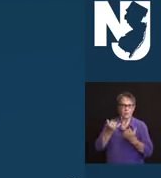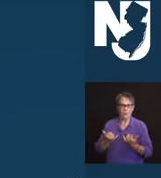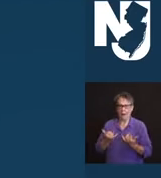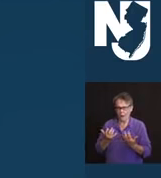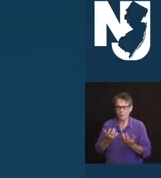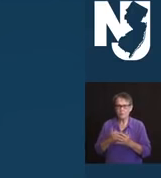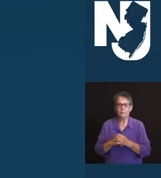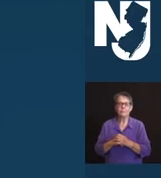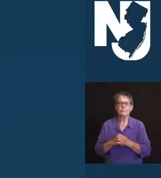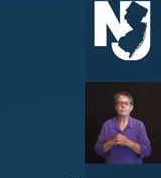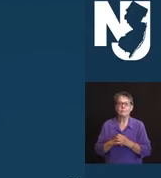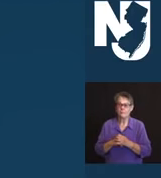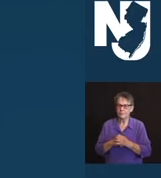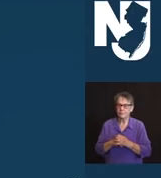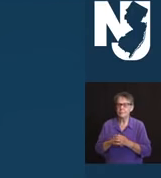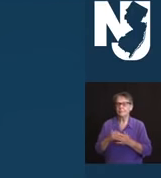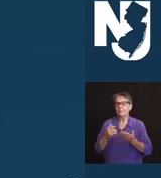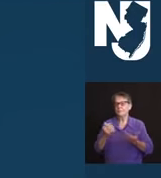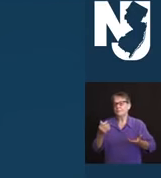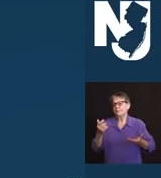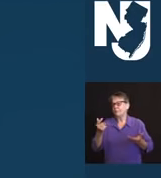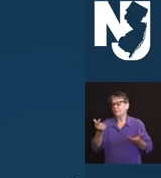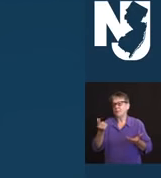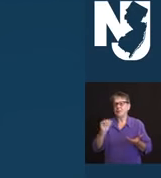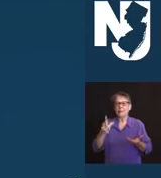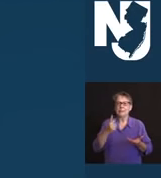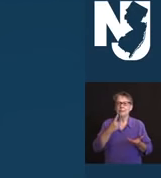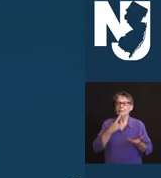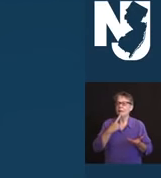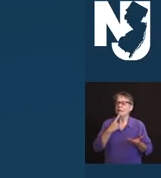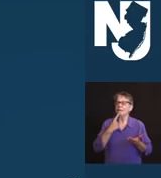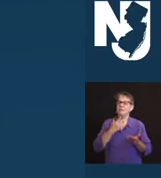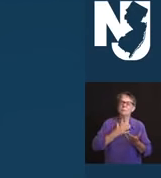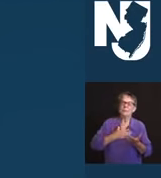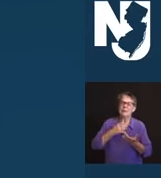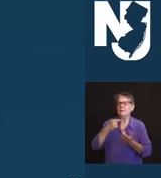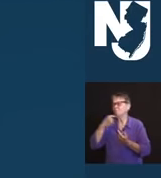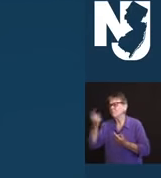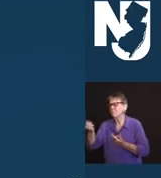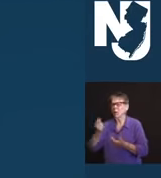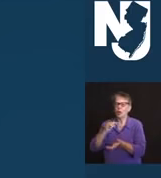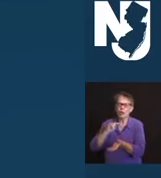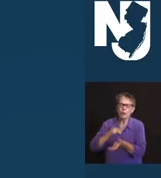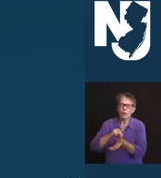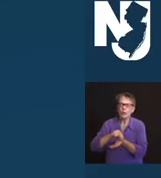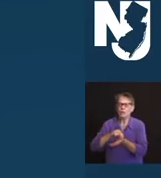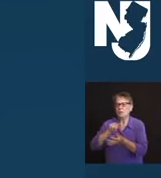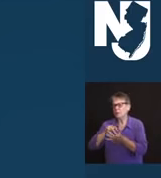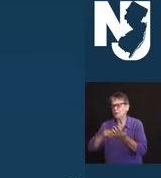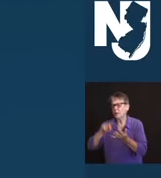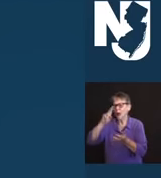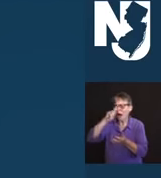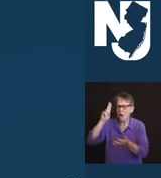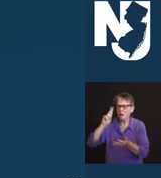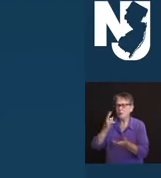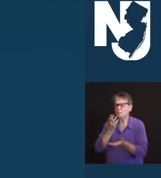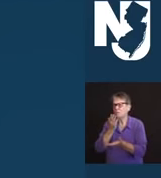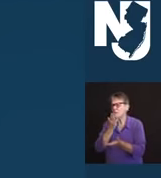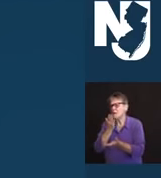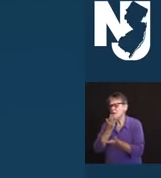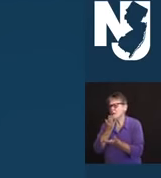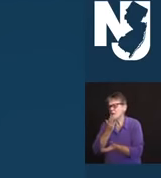nurses who served her so mightily at Hunterdon Medical Center and all the healthcare workers there. We thank Al again for his